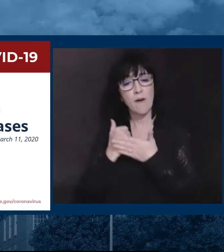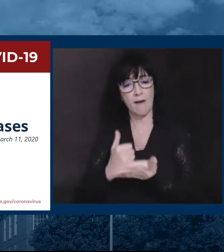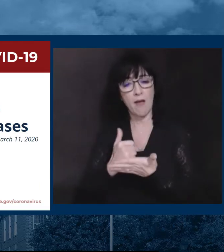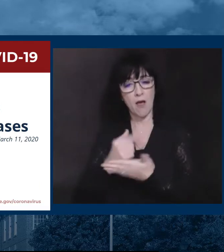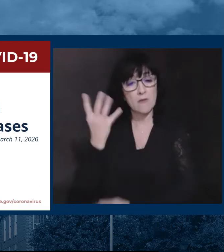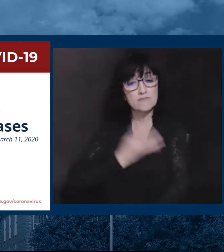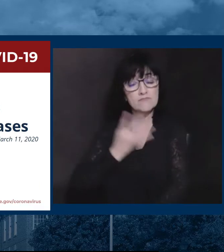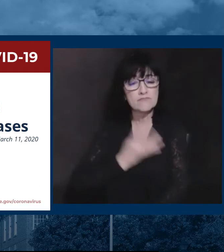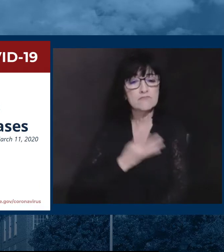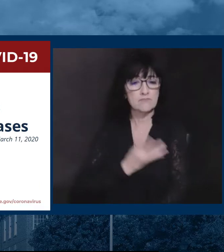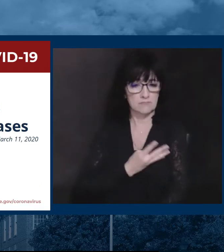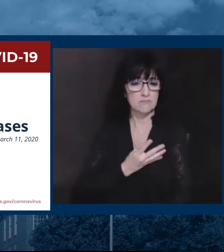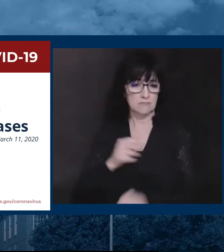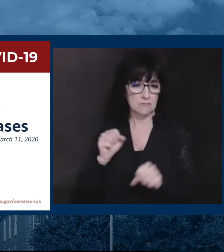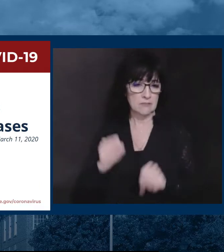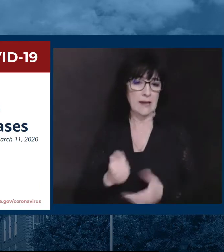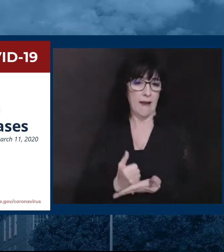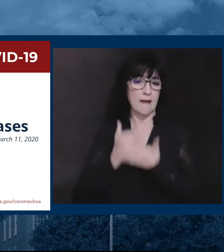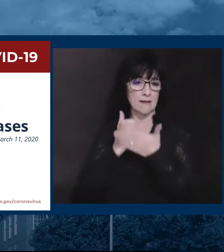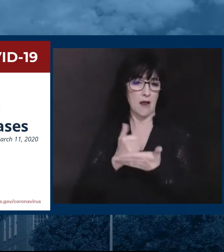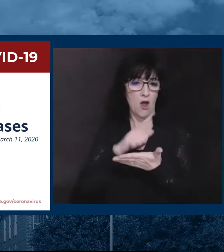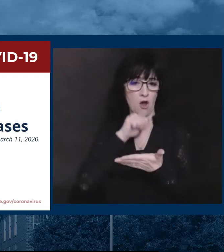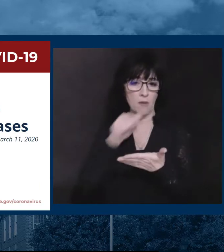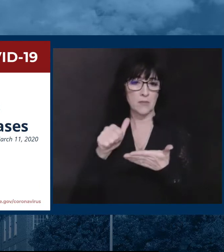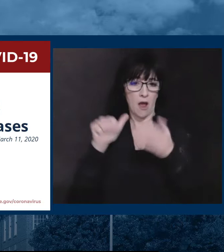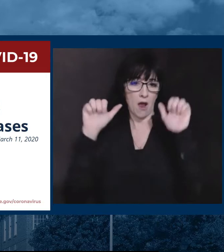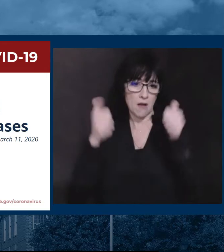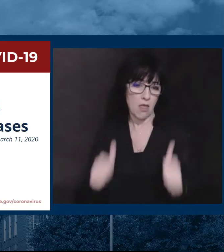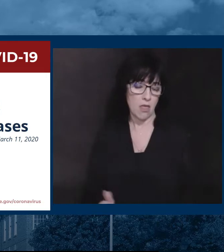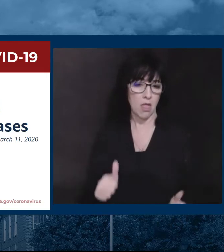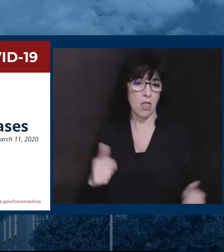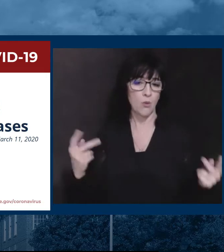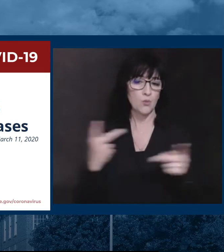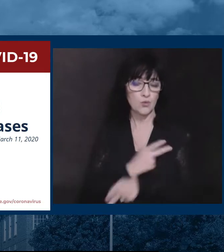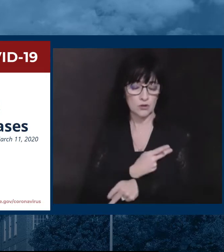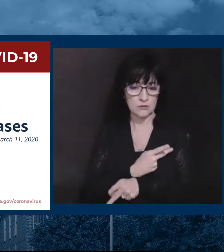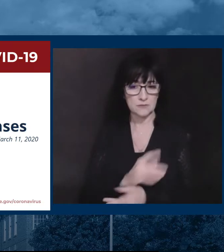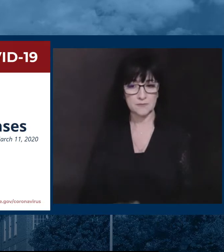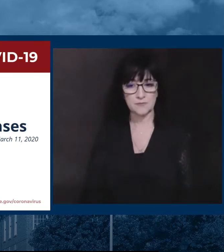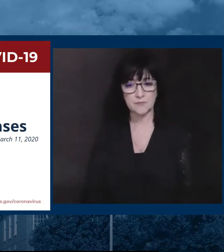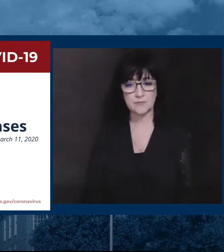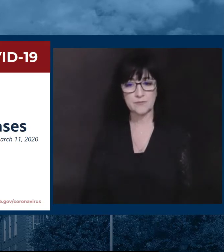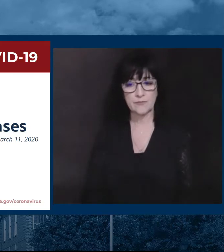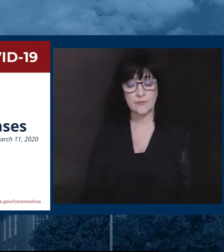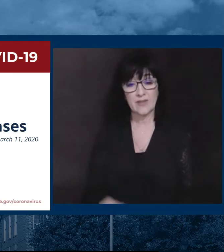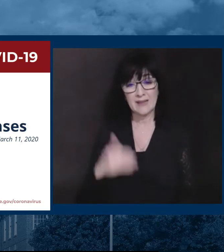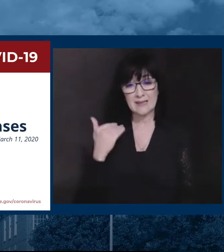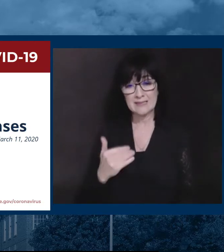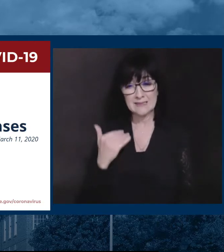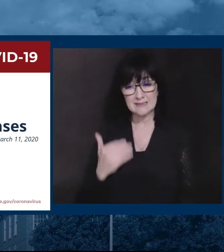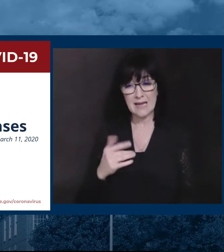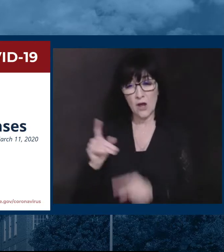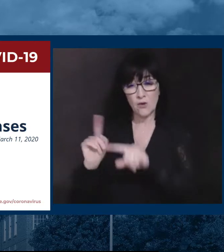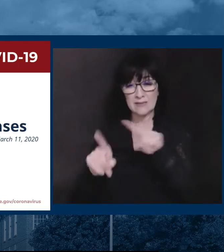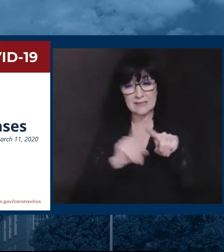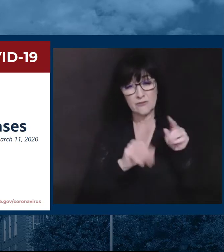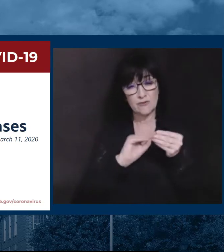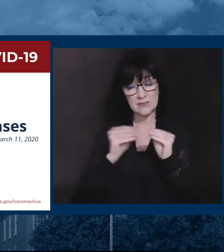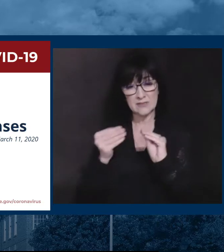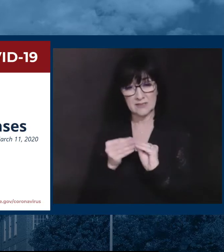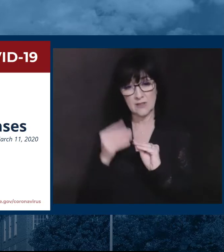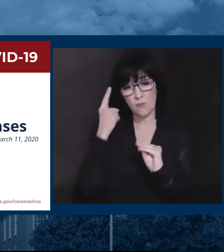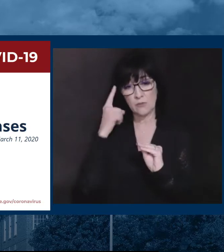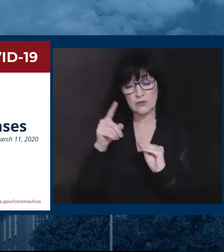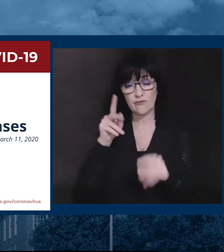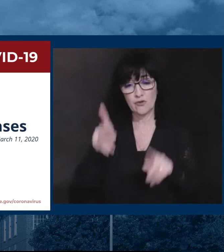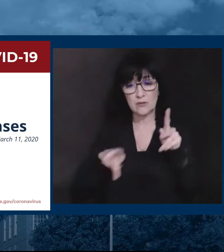35,000 cases in Newcastle County, almost 10,000 positive cases now in Kent County. We've seen a run up in southern Newcastle County